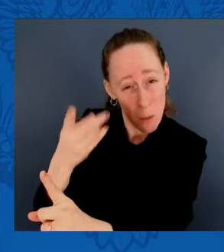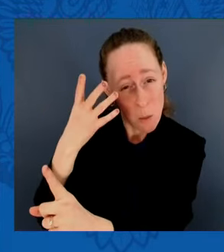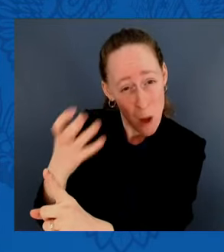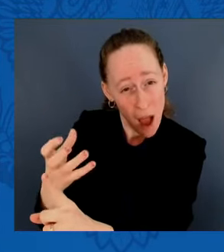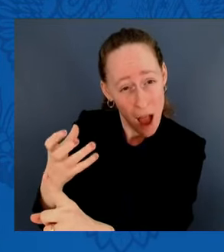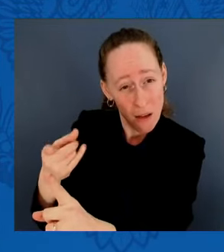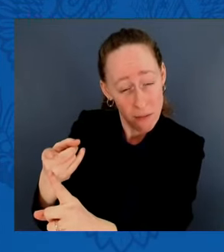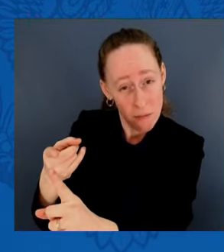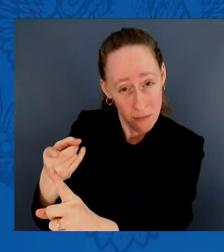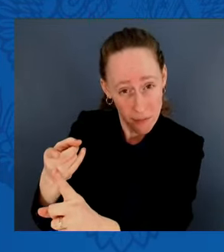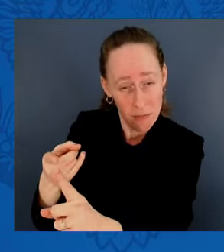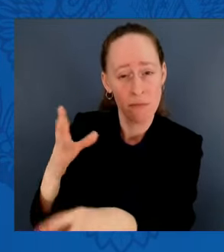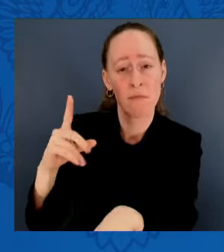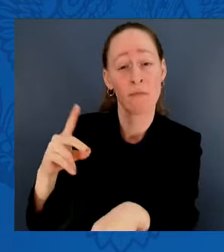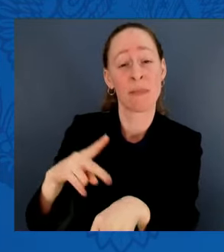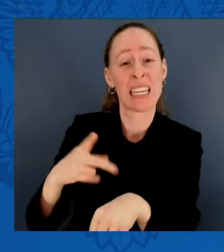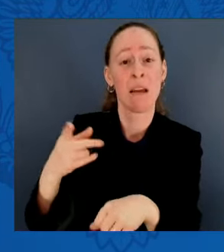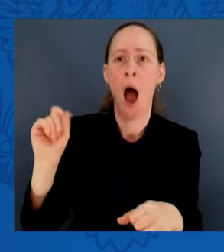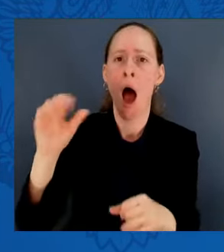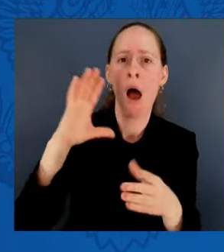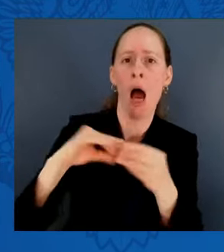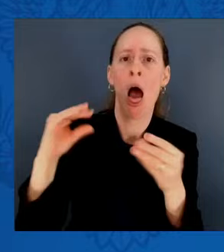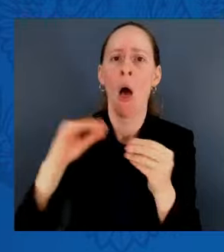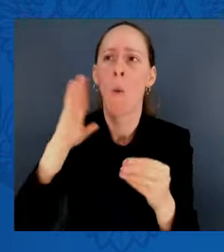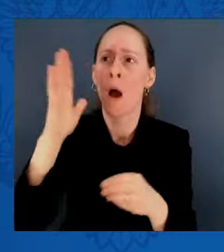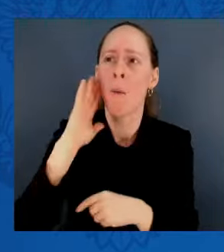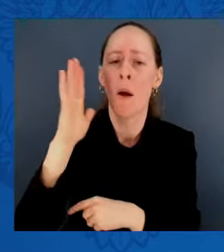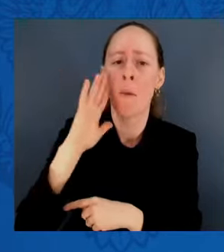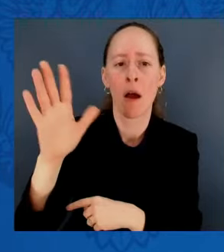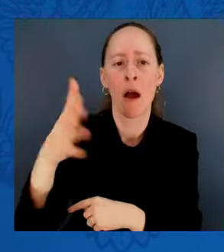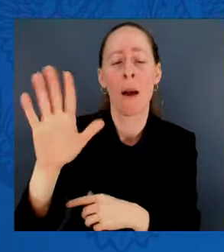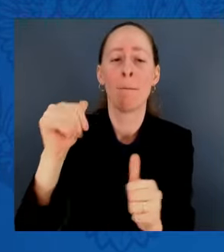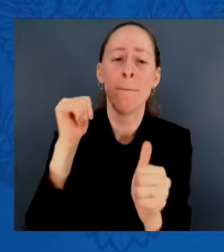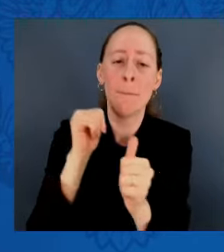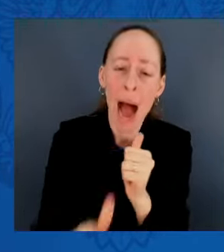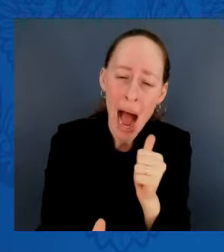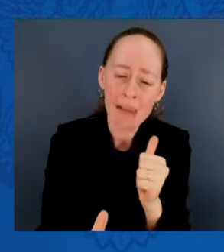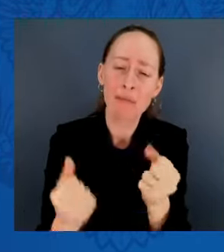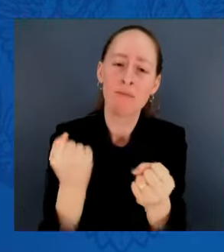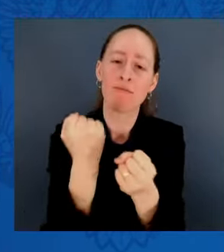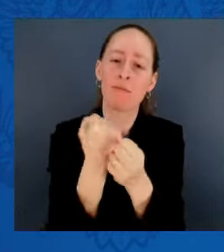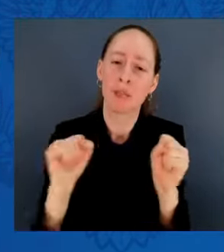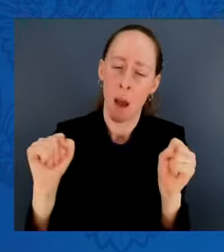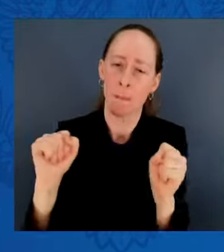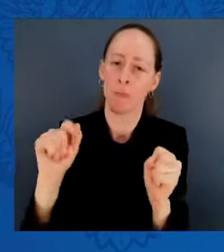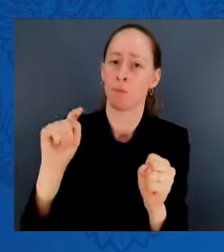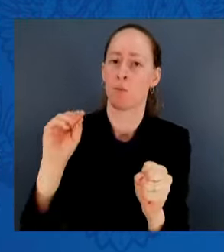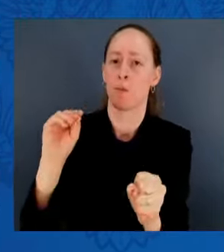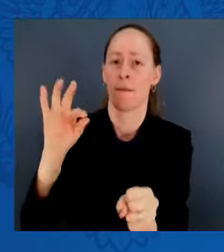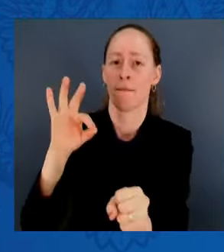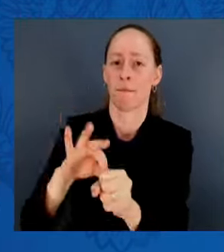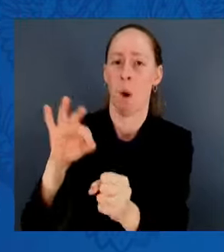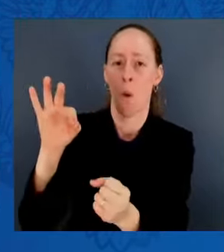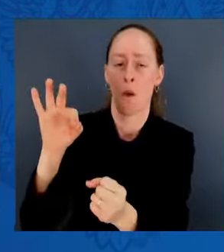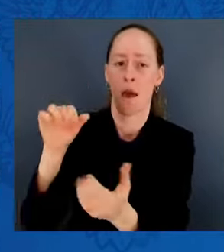Pass the Freedom to Vote Act, the John Lewis Voting Rights Act.